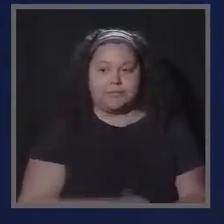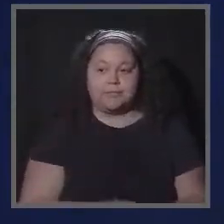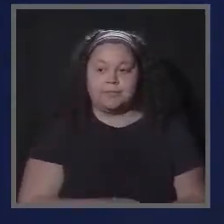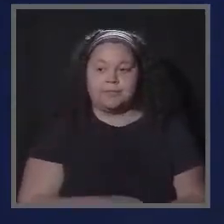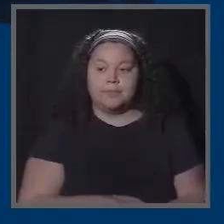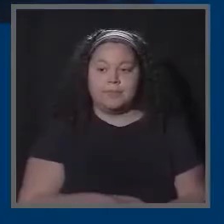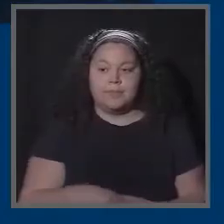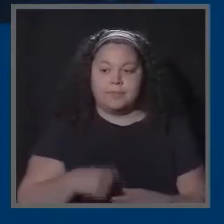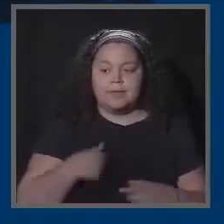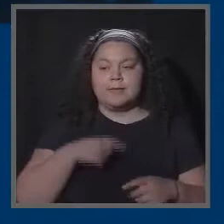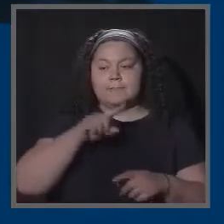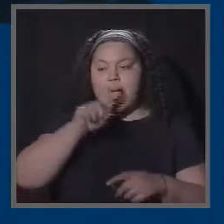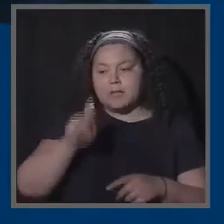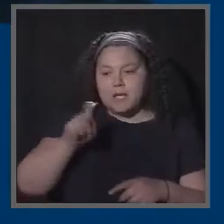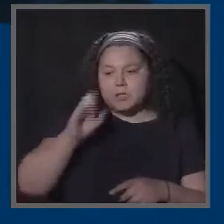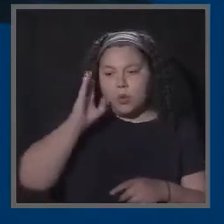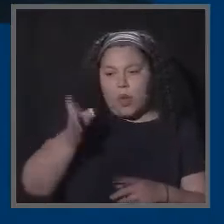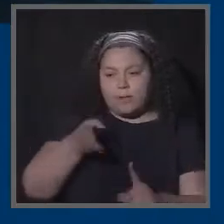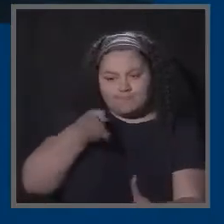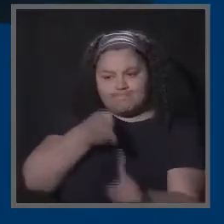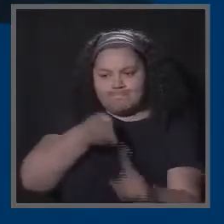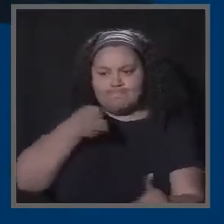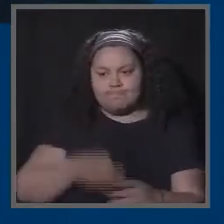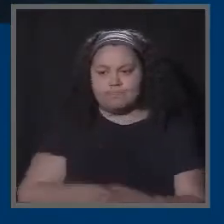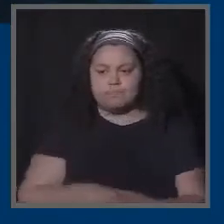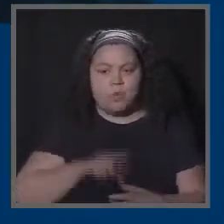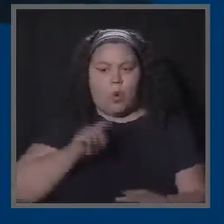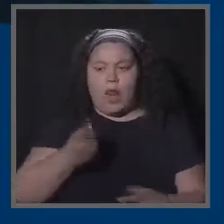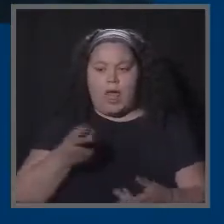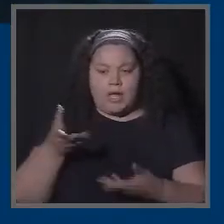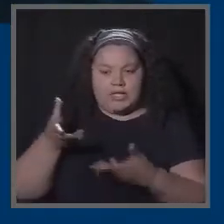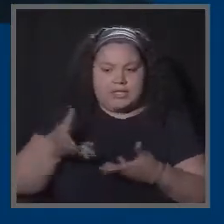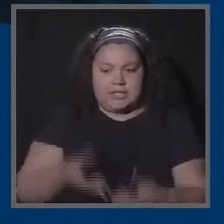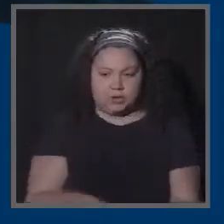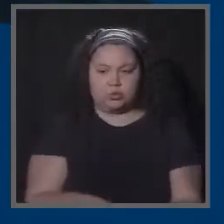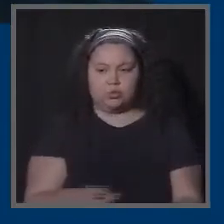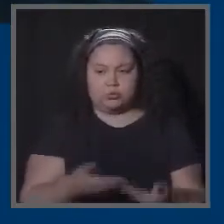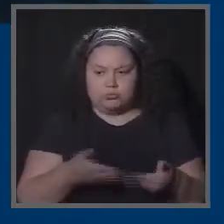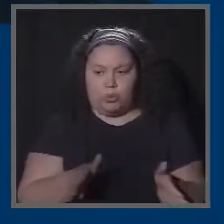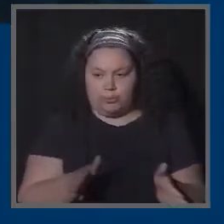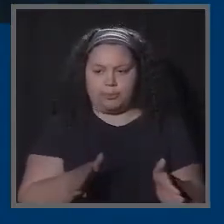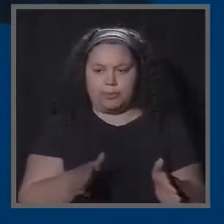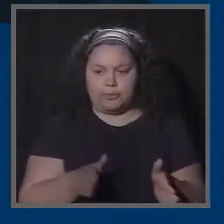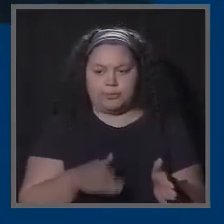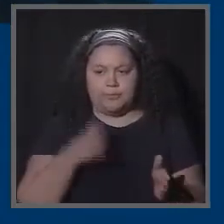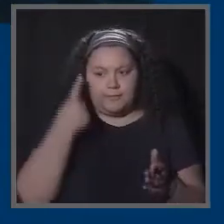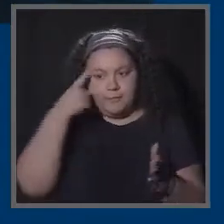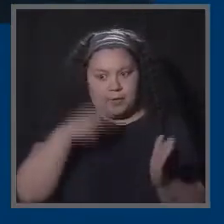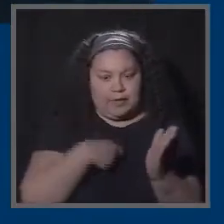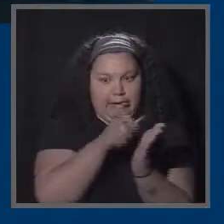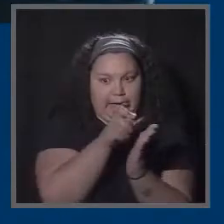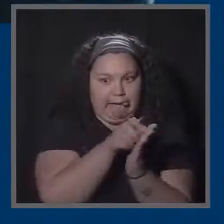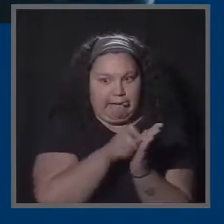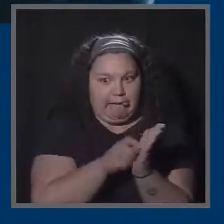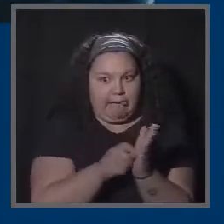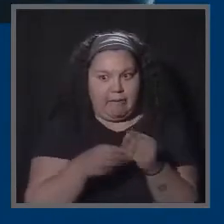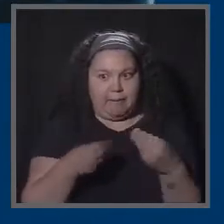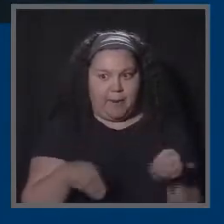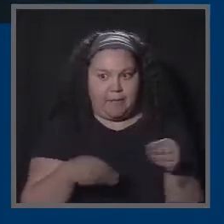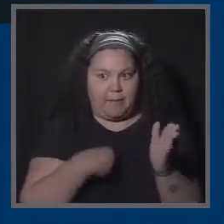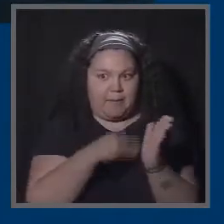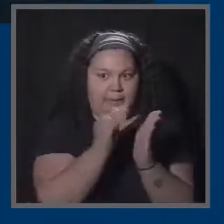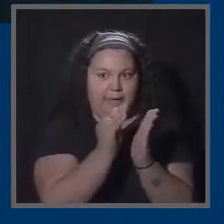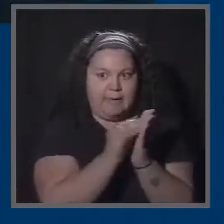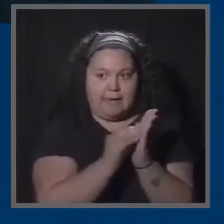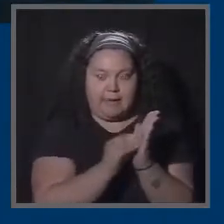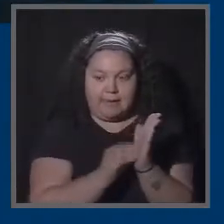will ask you more specifically just an introductory question, which I will take my paper to be sure I'm reading right. So